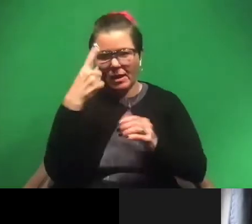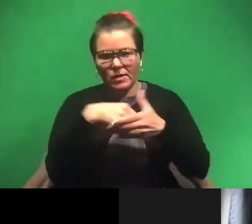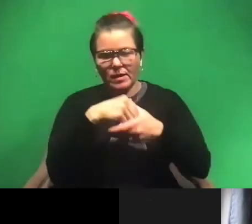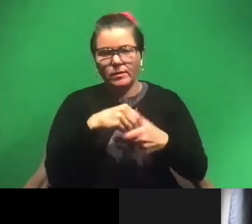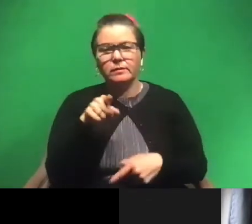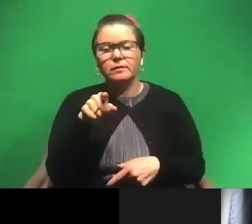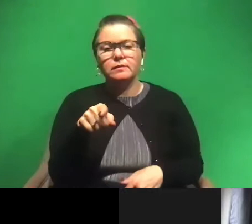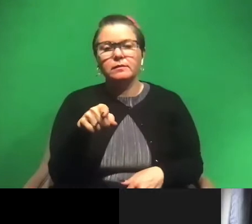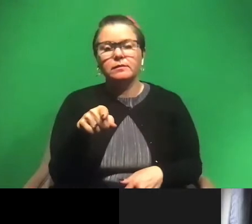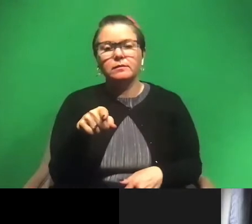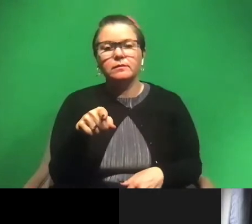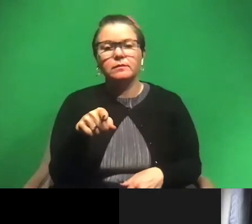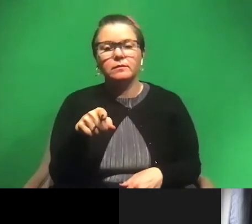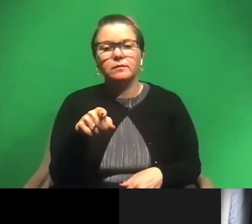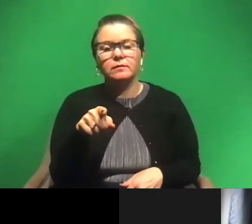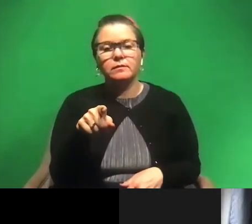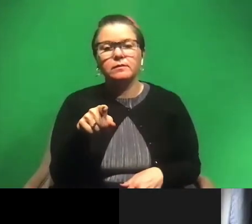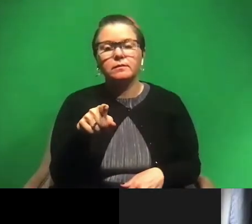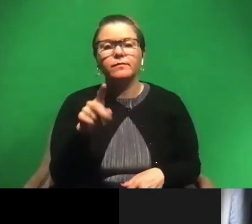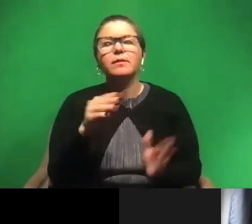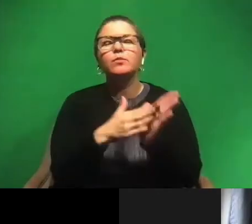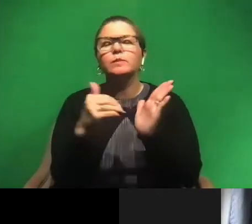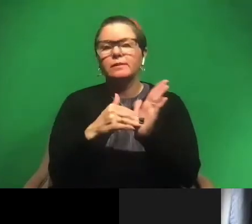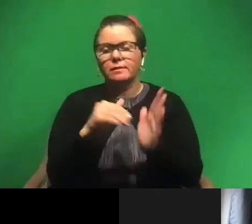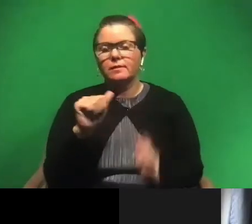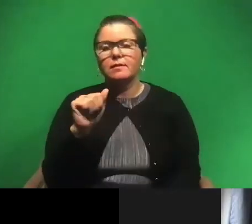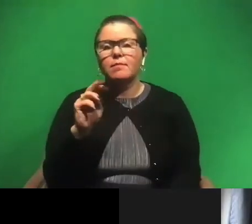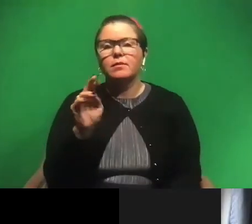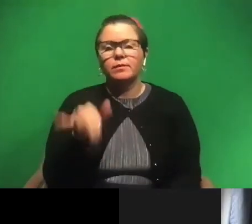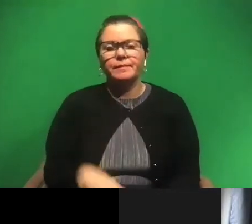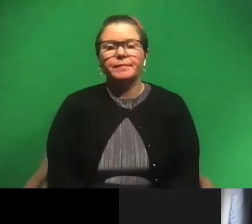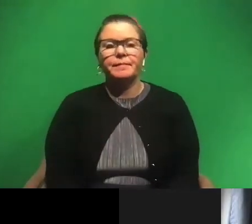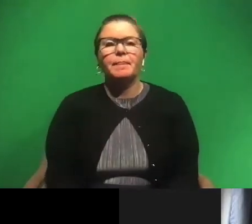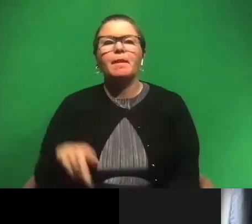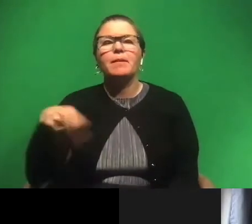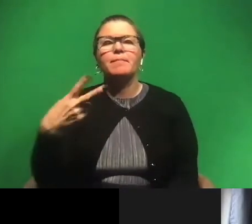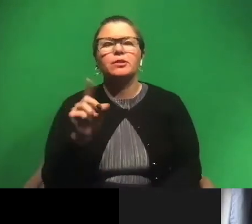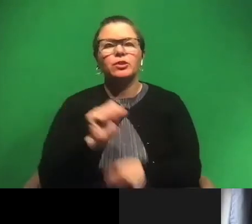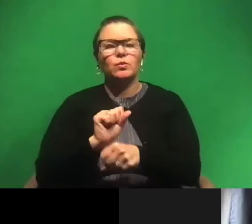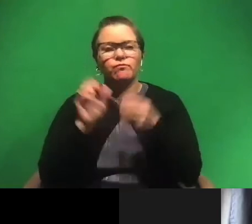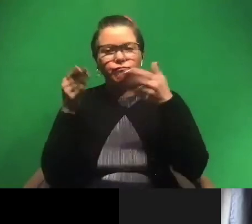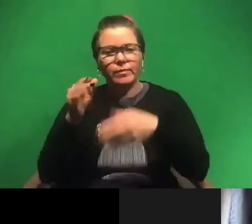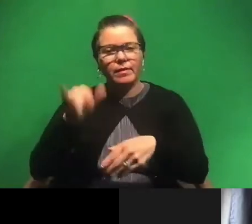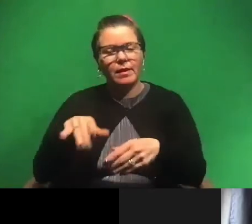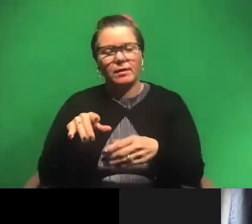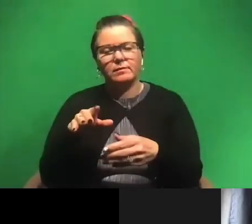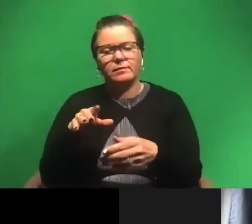here is an abalone from New Zealand. And I did my PhD work on these, partly on these